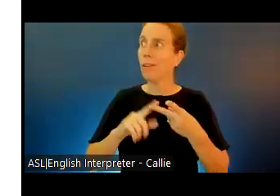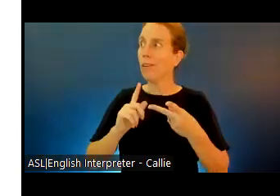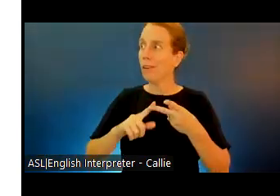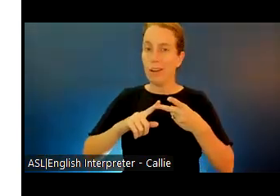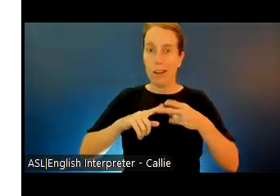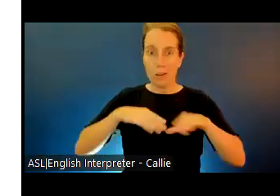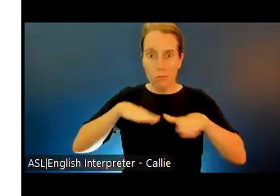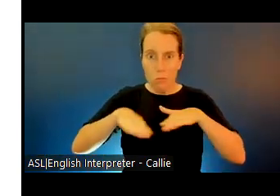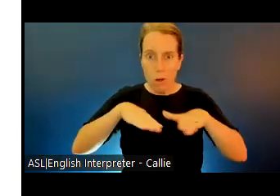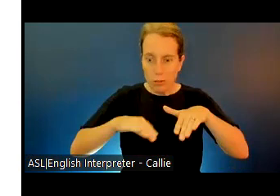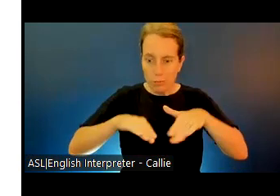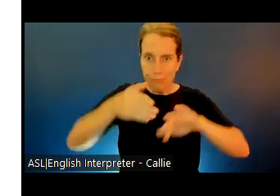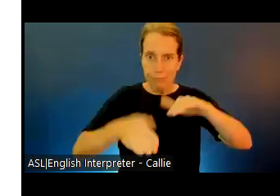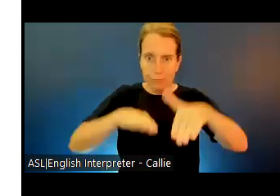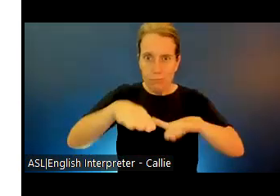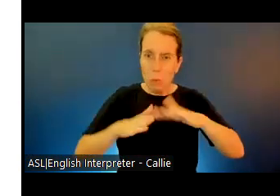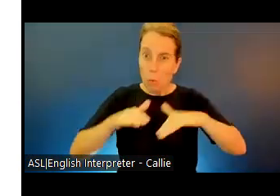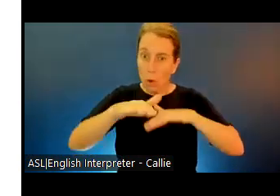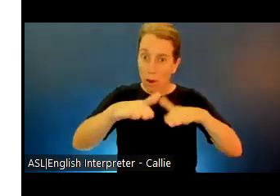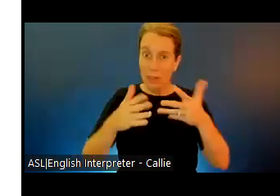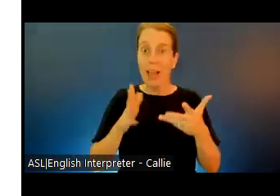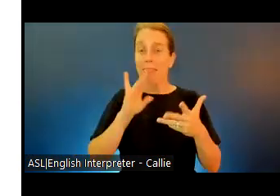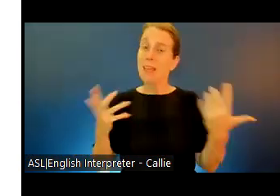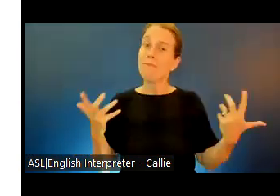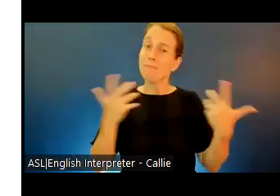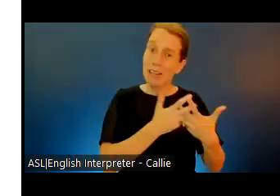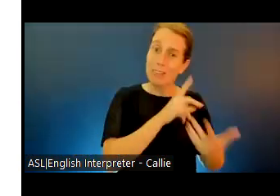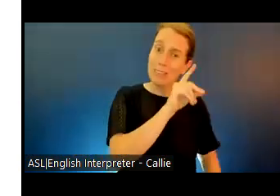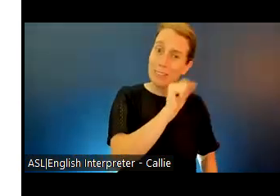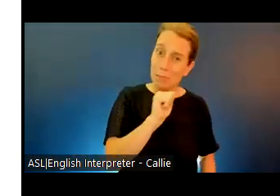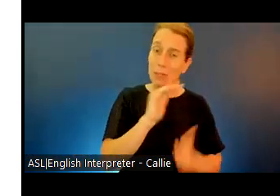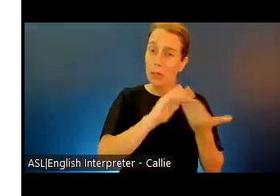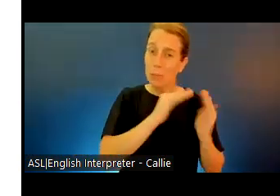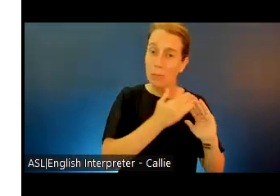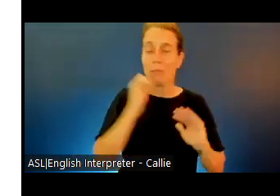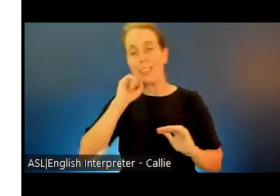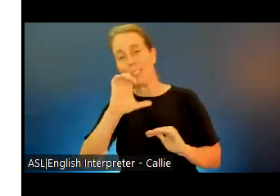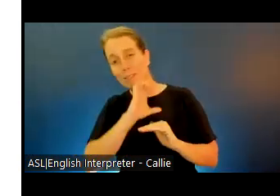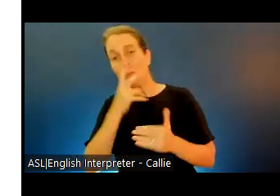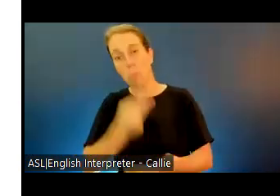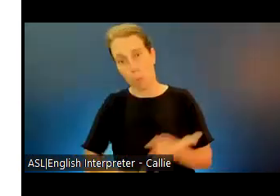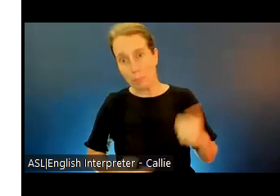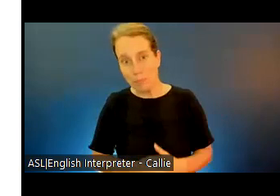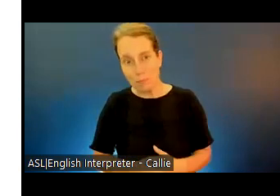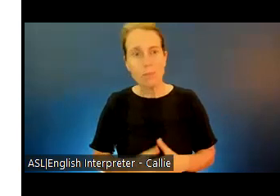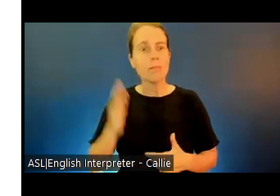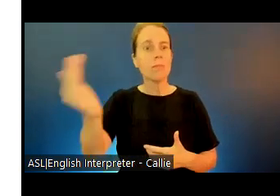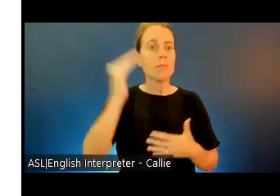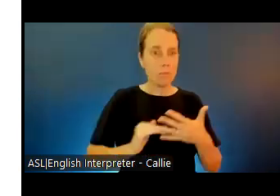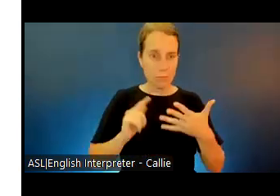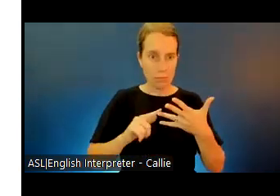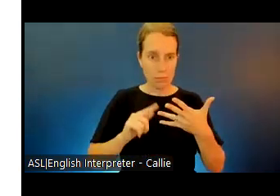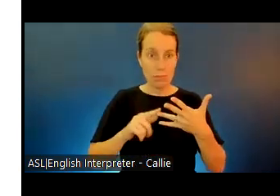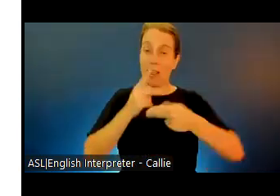that can be friendly to all communities. Caregiving is another essential piece. Former First Lady